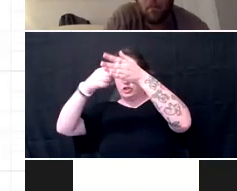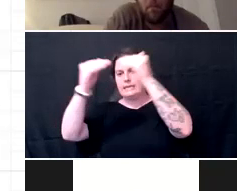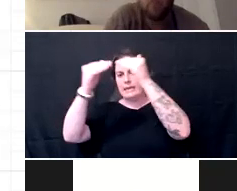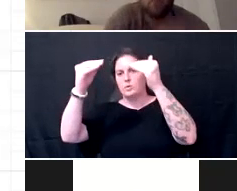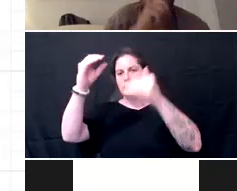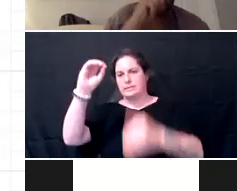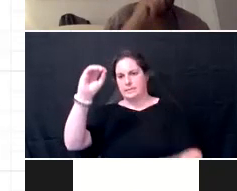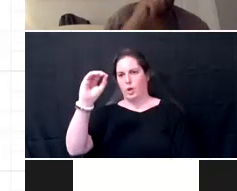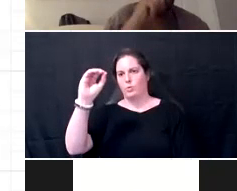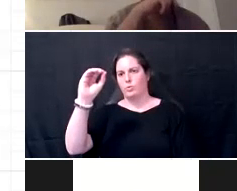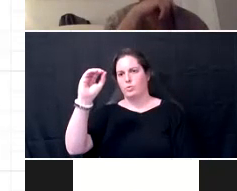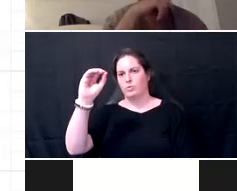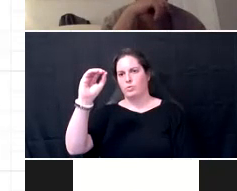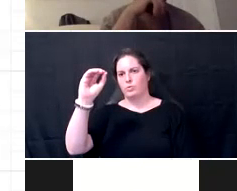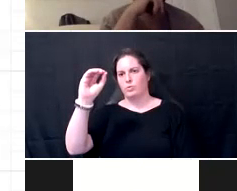values.